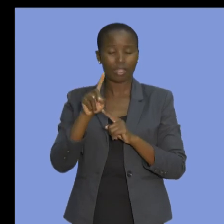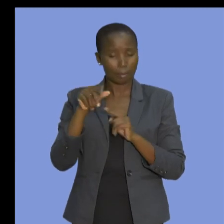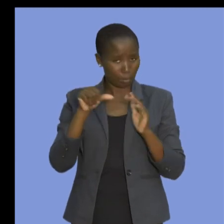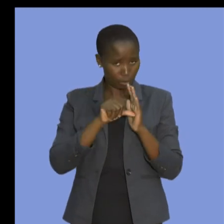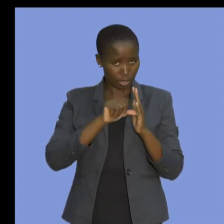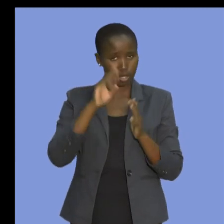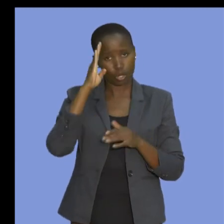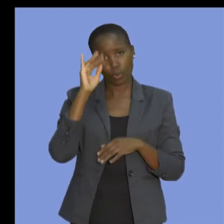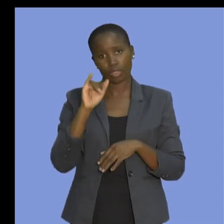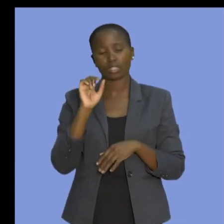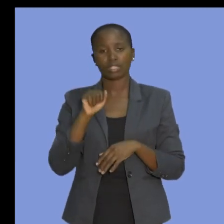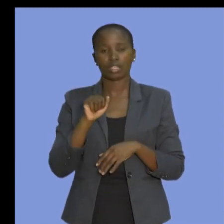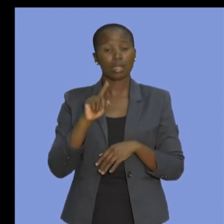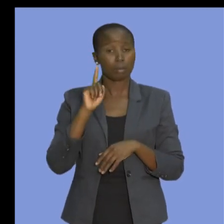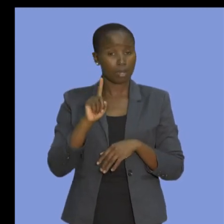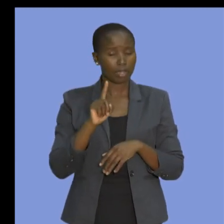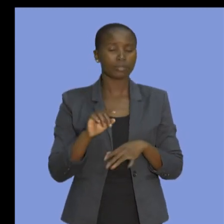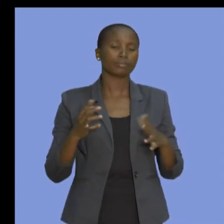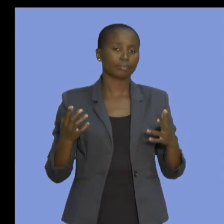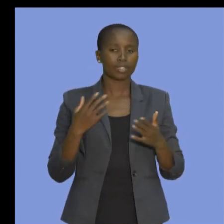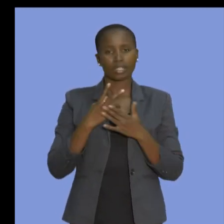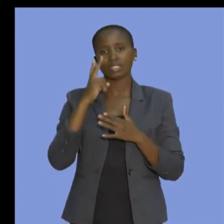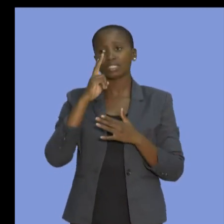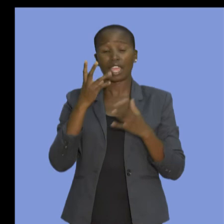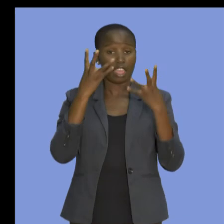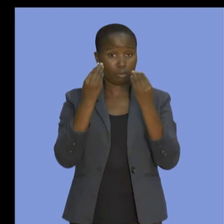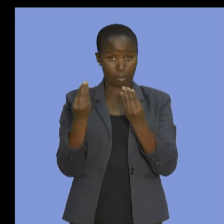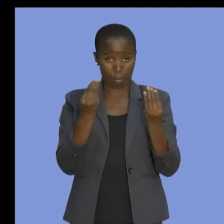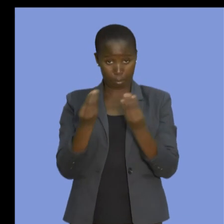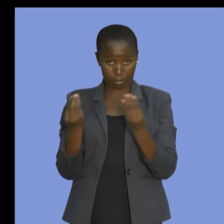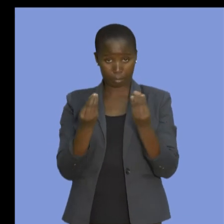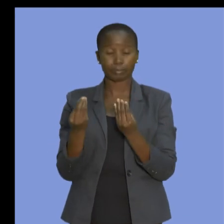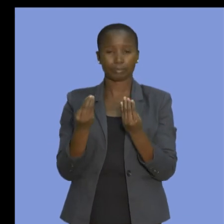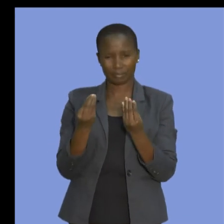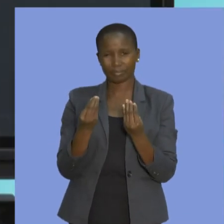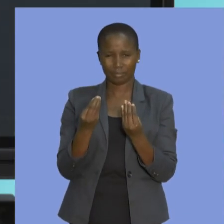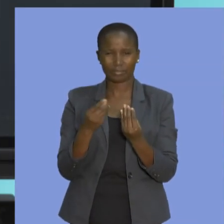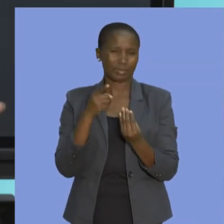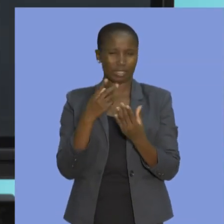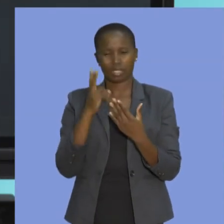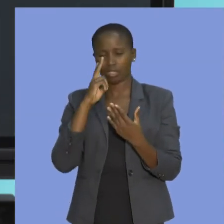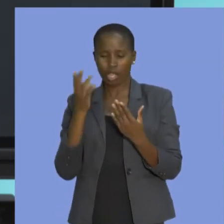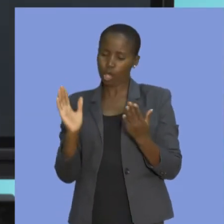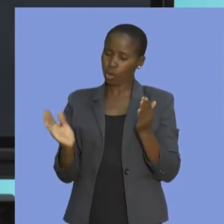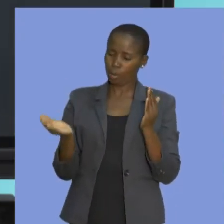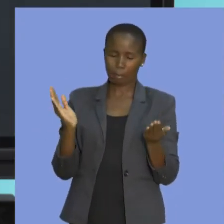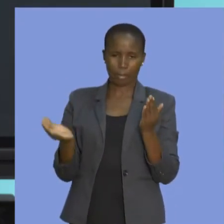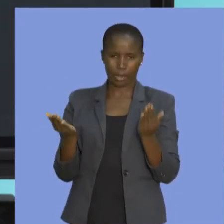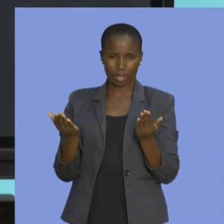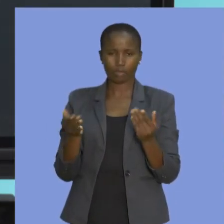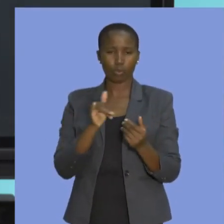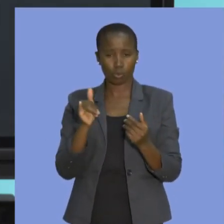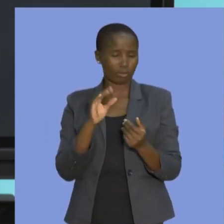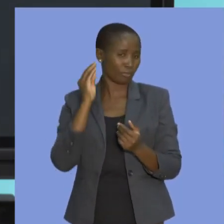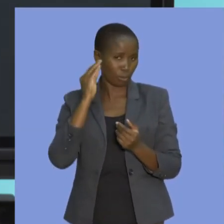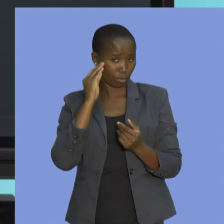But what is important about, let's look at the data. The whisker plot can be used to compare two sets of data. Let's look at